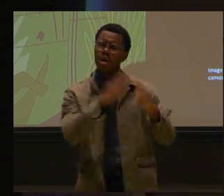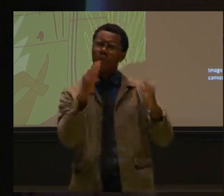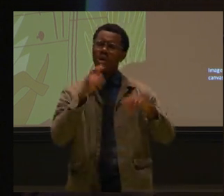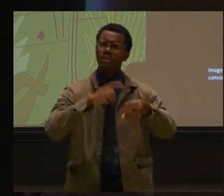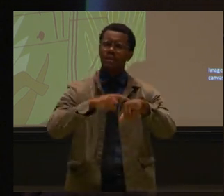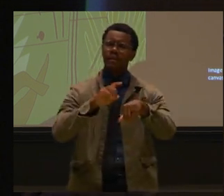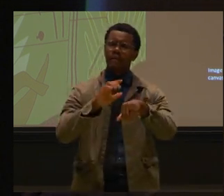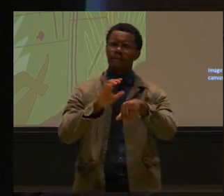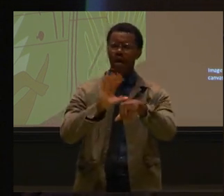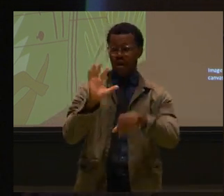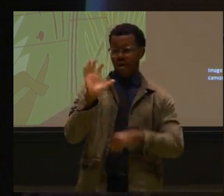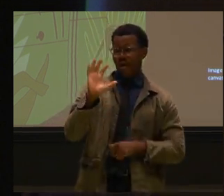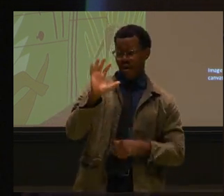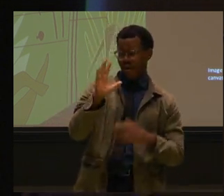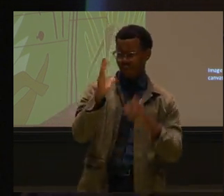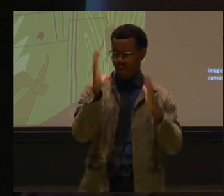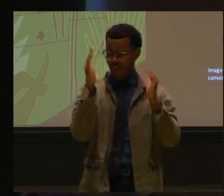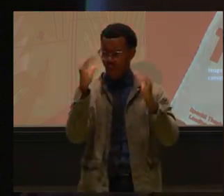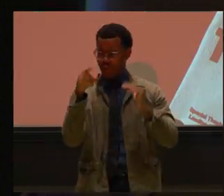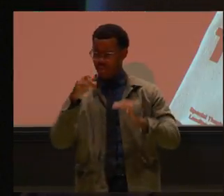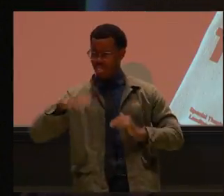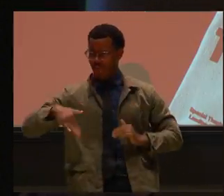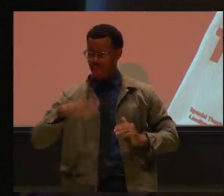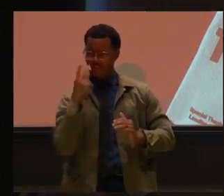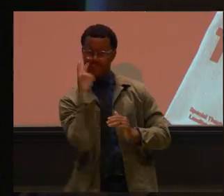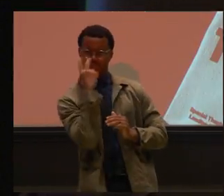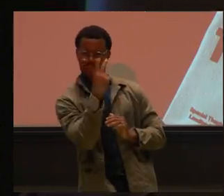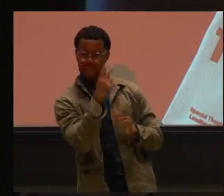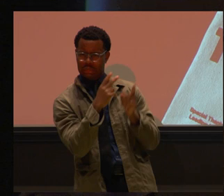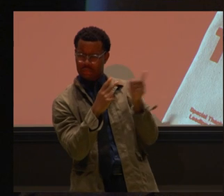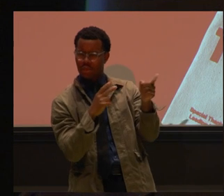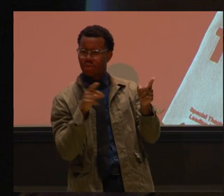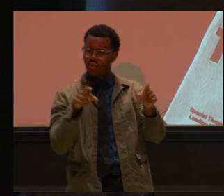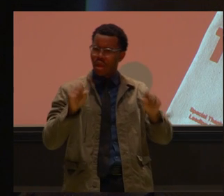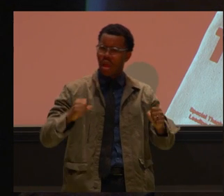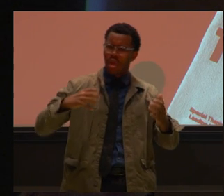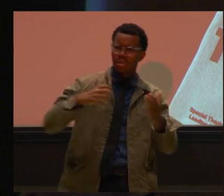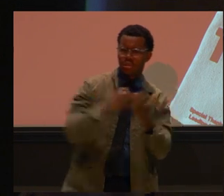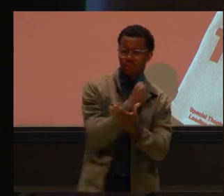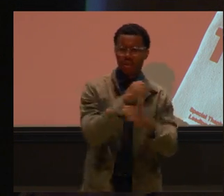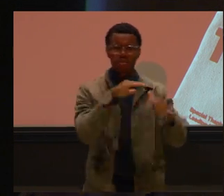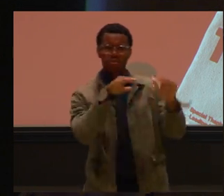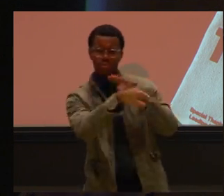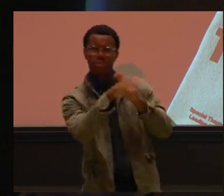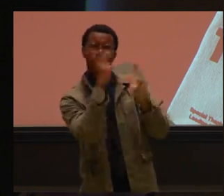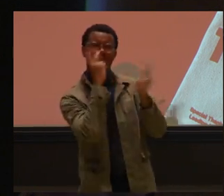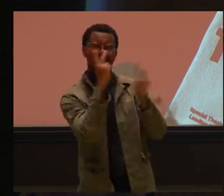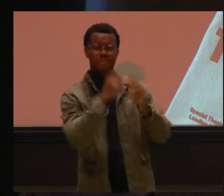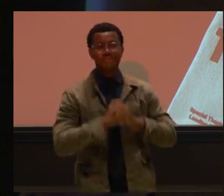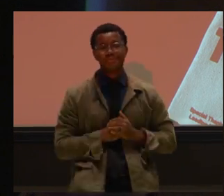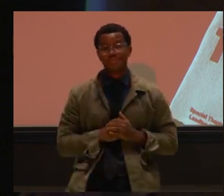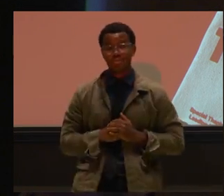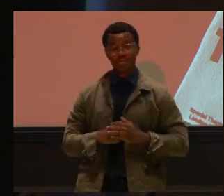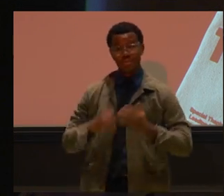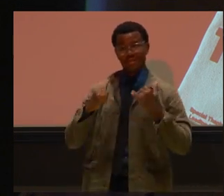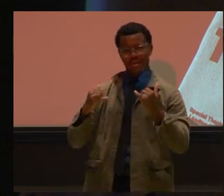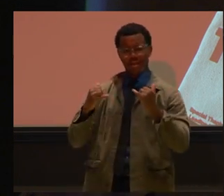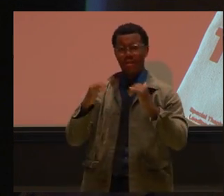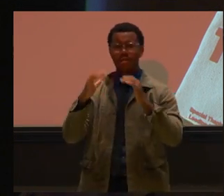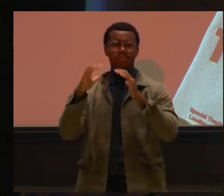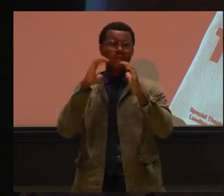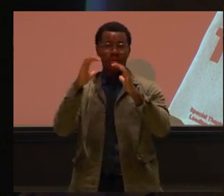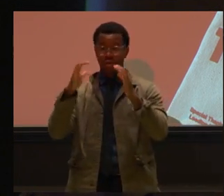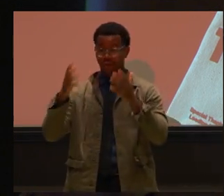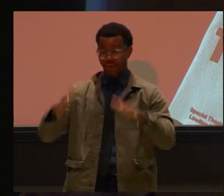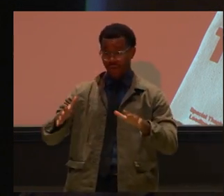seen the exhibition already before today's conversation, that enriched with today's conversation, you'll go downstairs and see